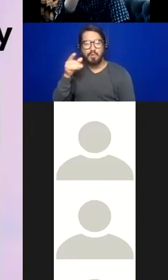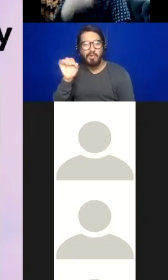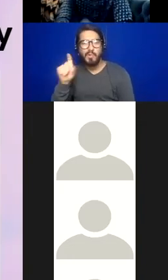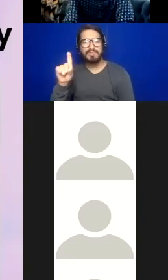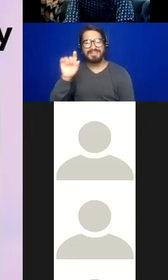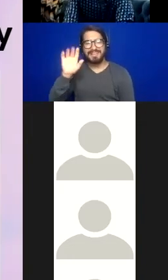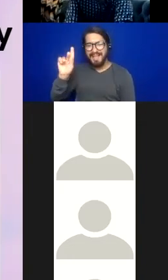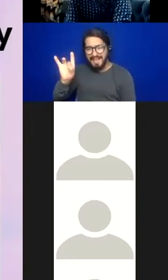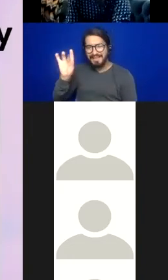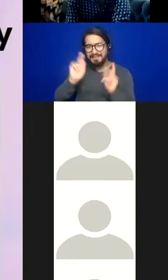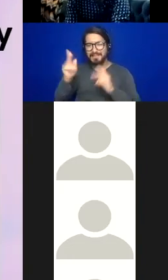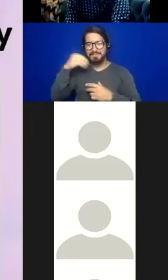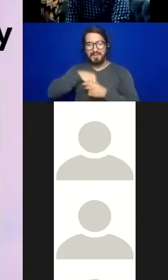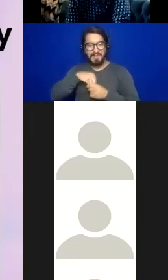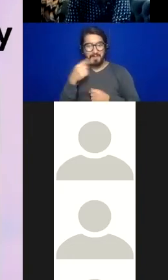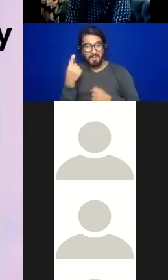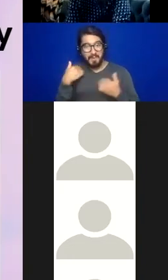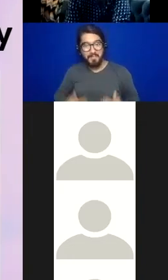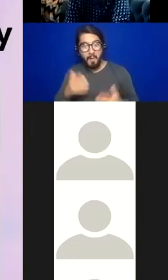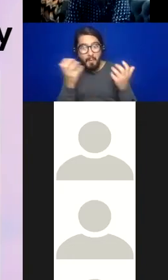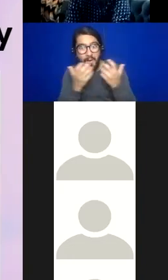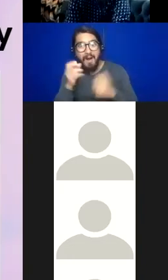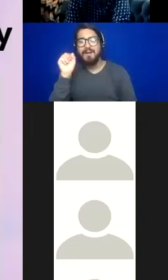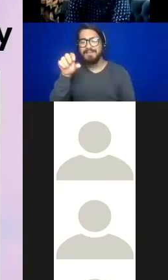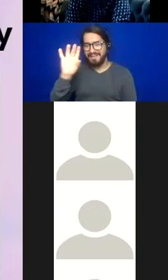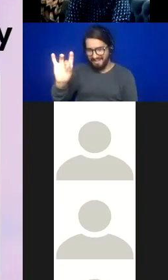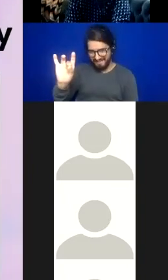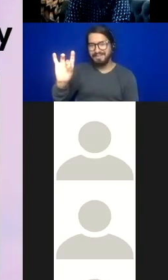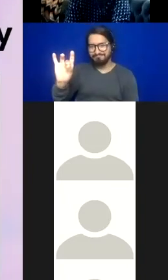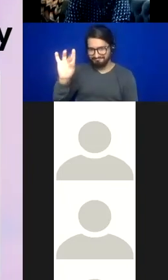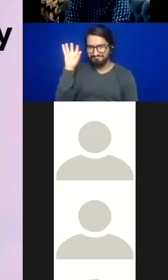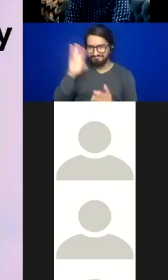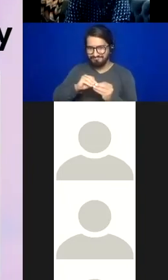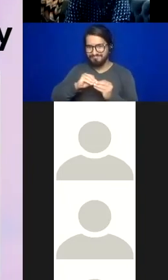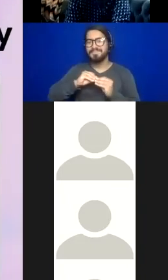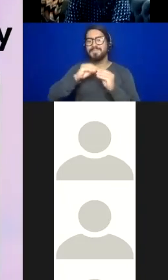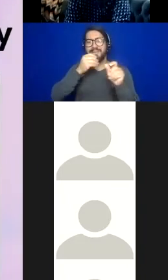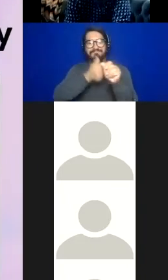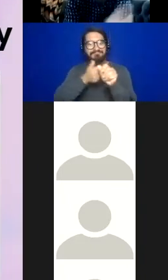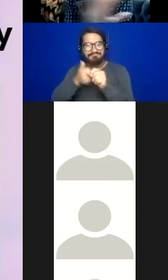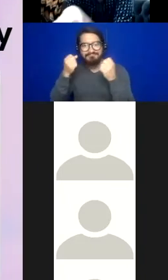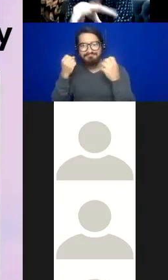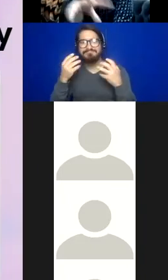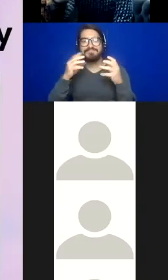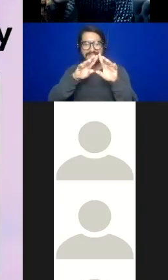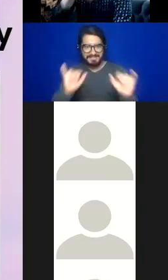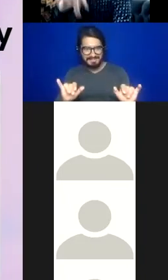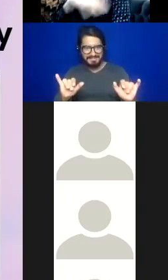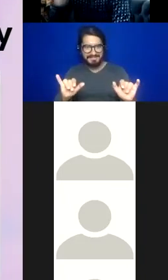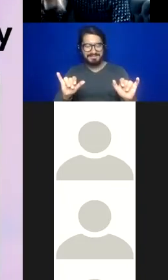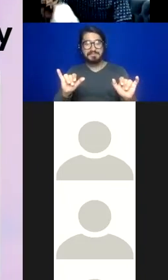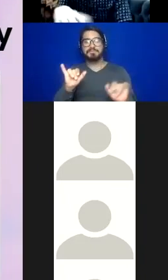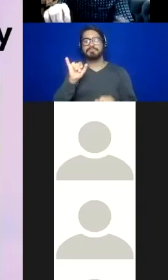co-consciously in one body. Wow. Yes, there's 8 of us. We're a multiple system. So just to